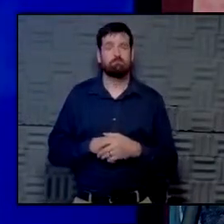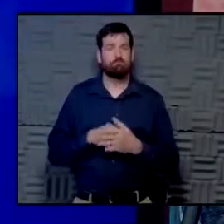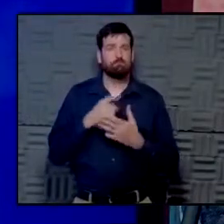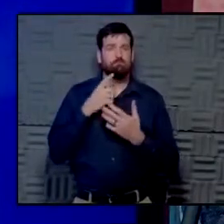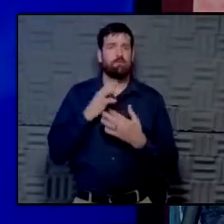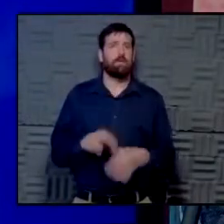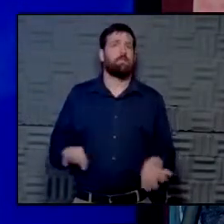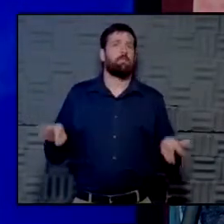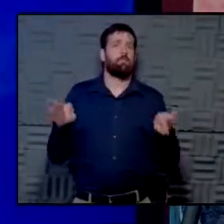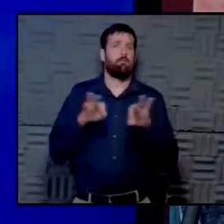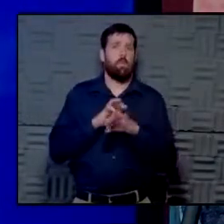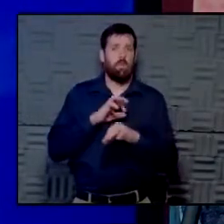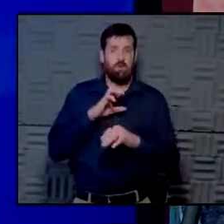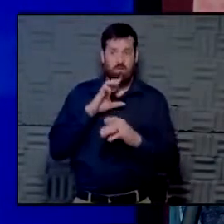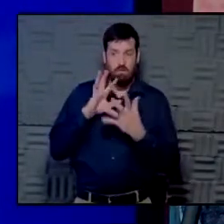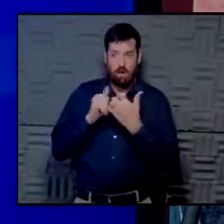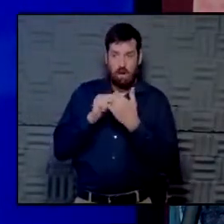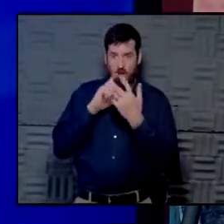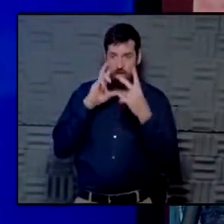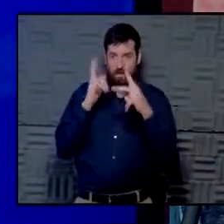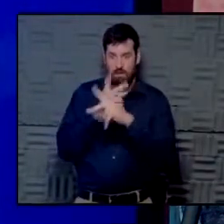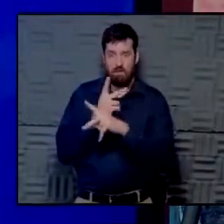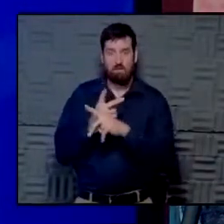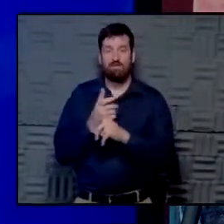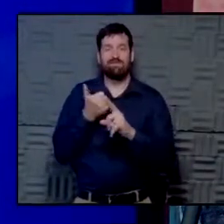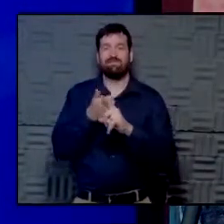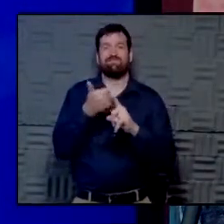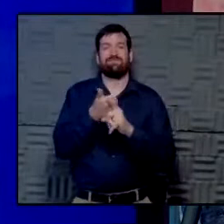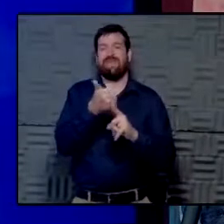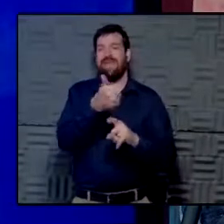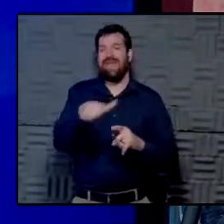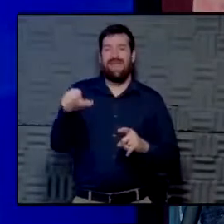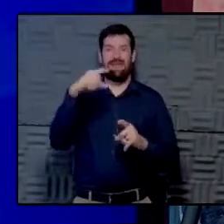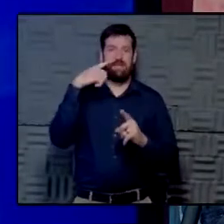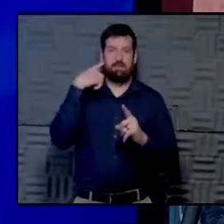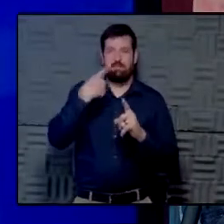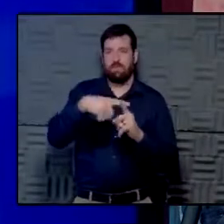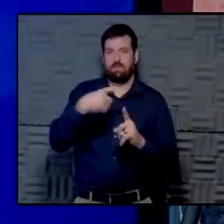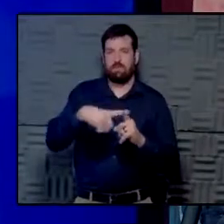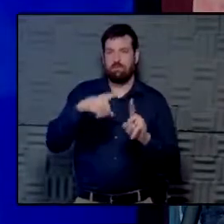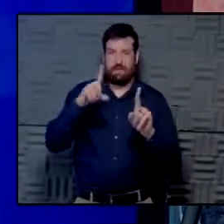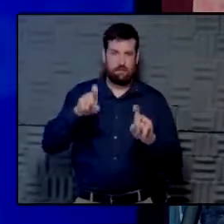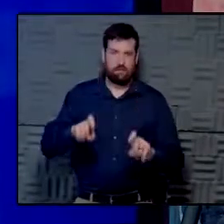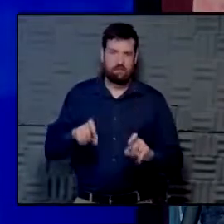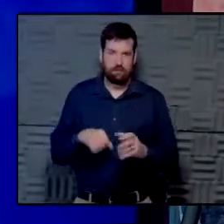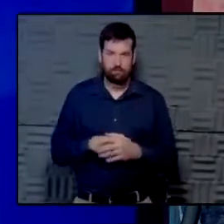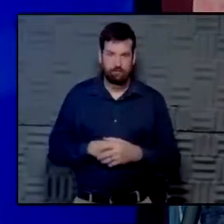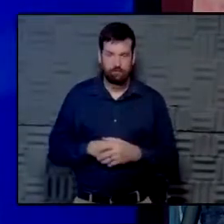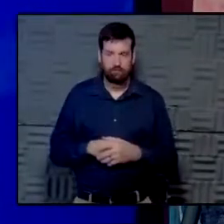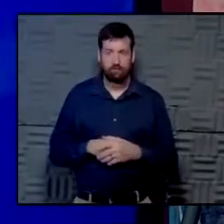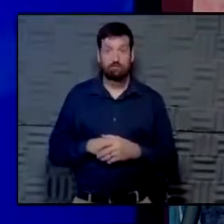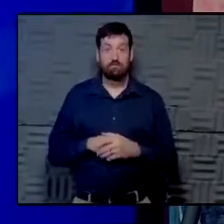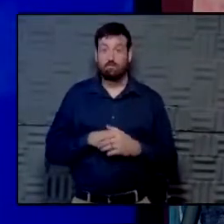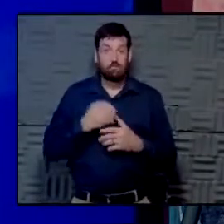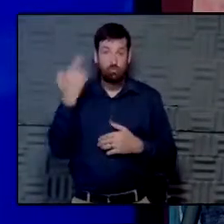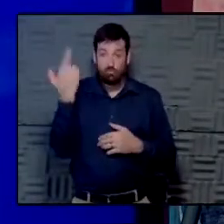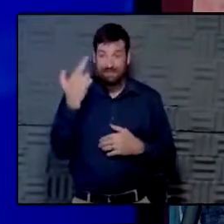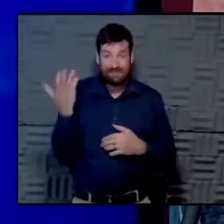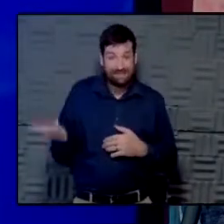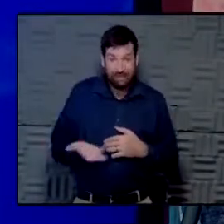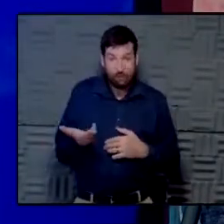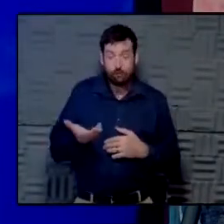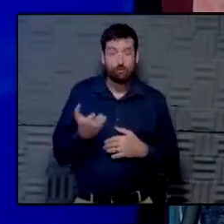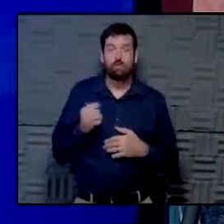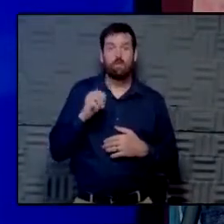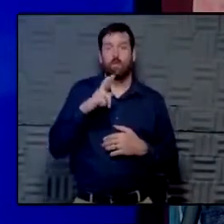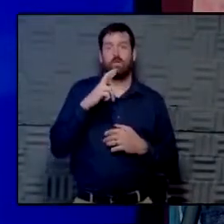acknowledge, though, that the way that we're capturing that is if they've had any positive COVID test at all, whether it's the primary reason they're here or